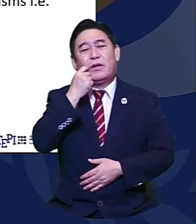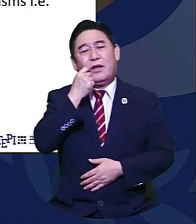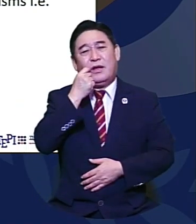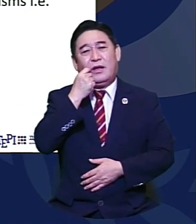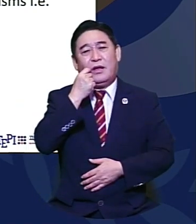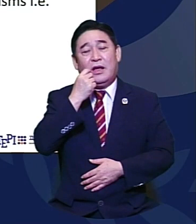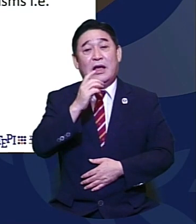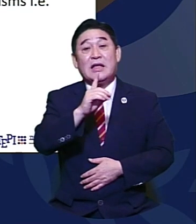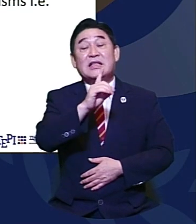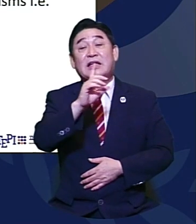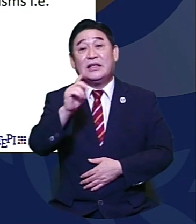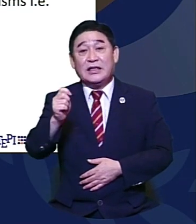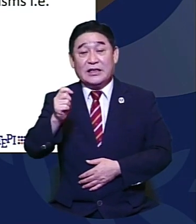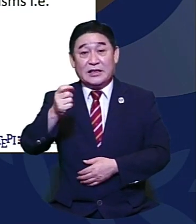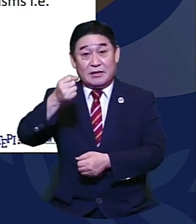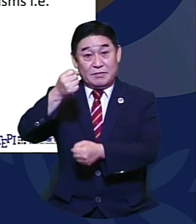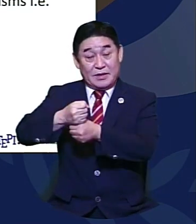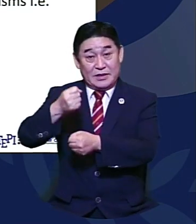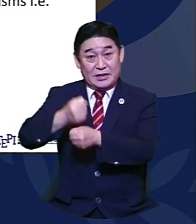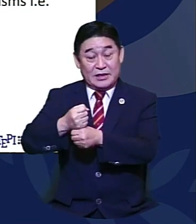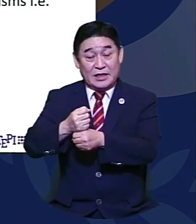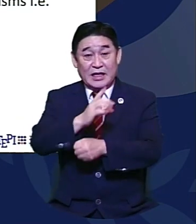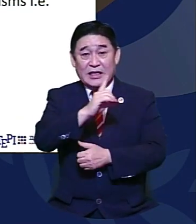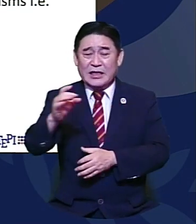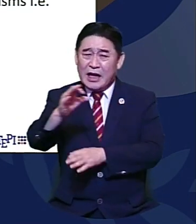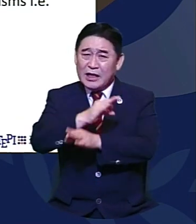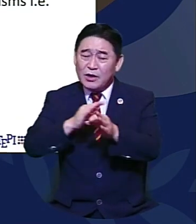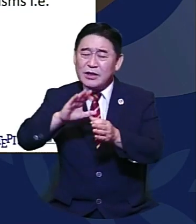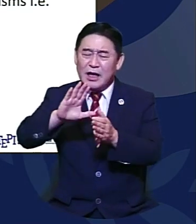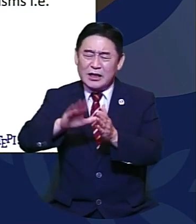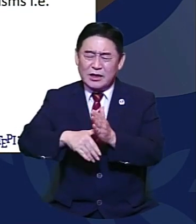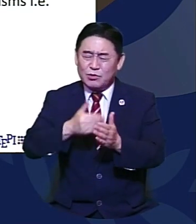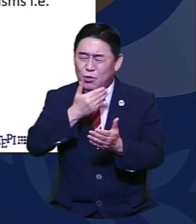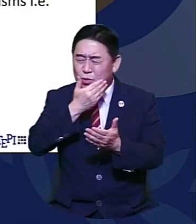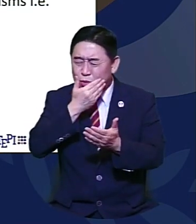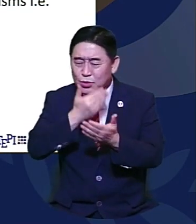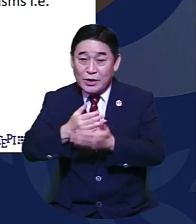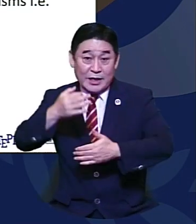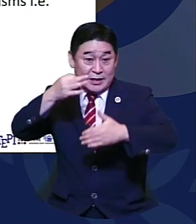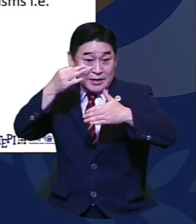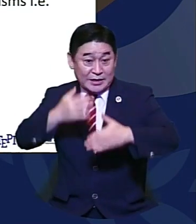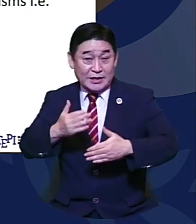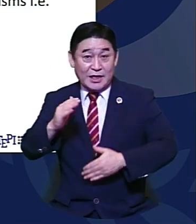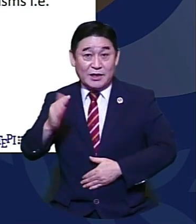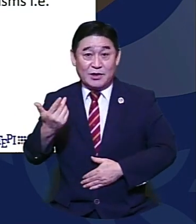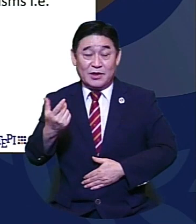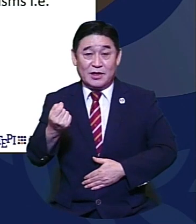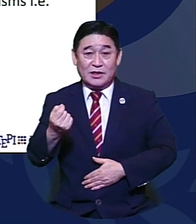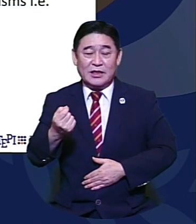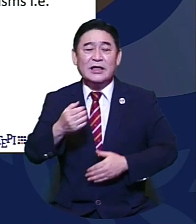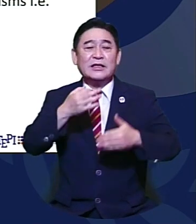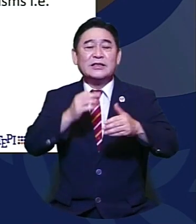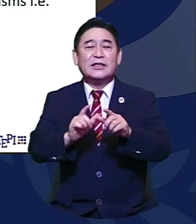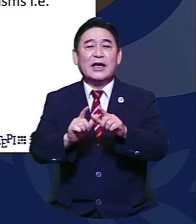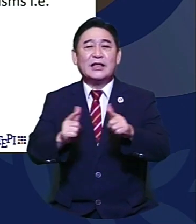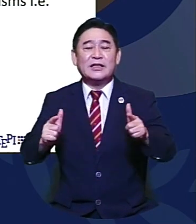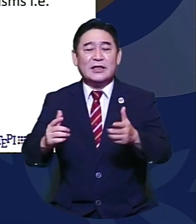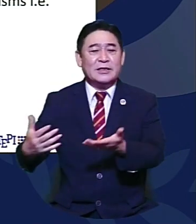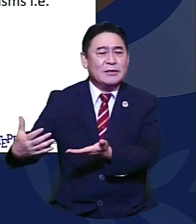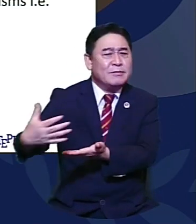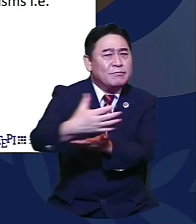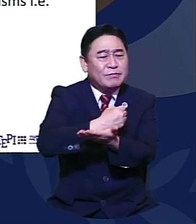critical factor in the digital economies. If you cannot get those kind of data, or if you have to use bad